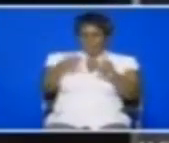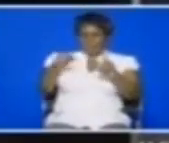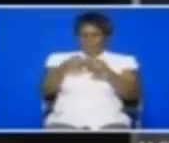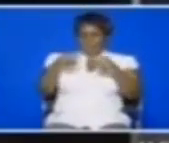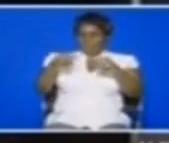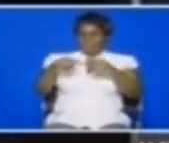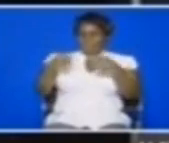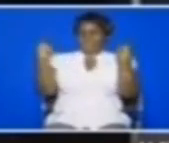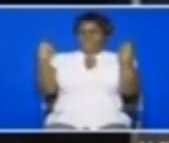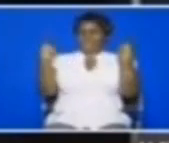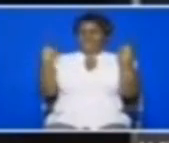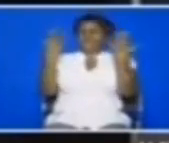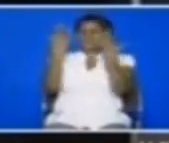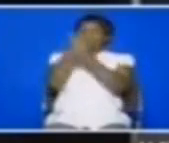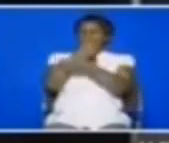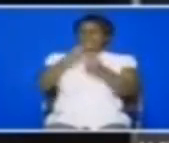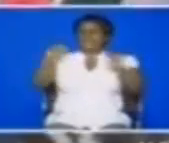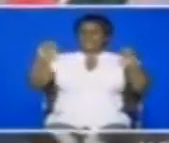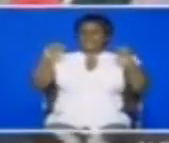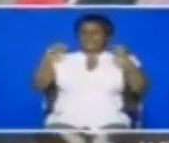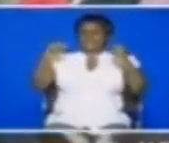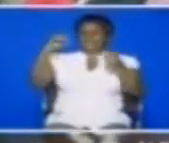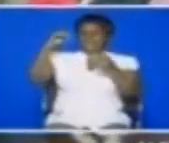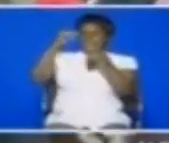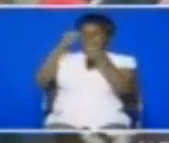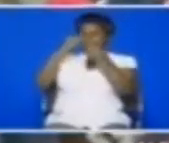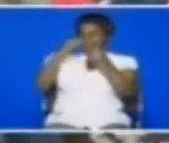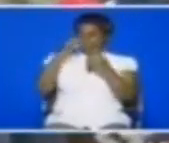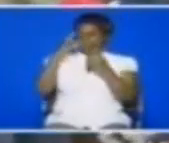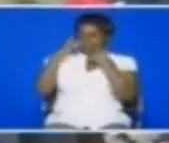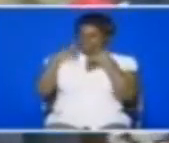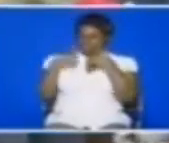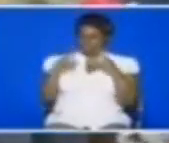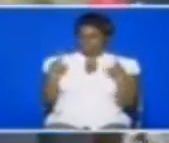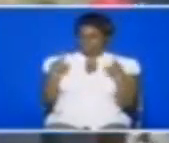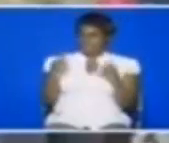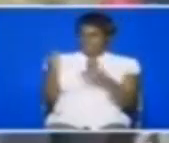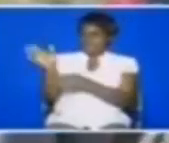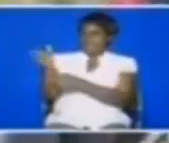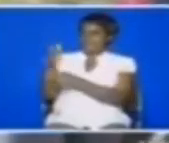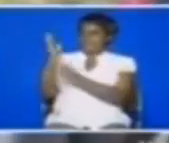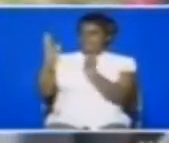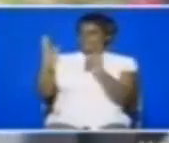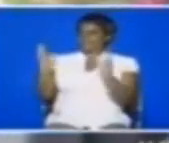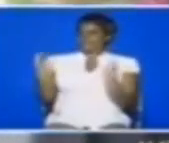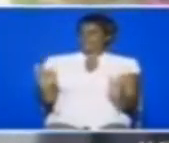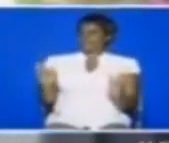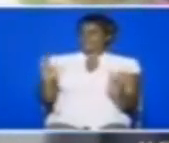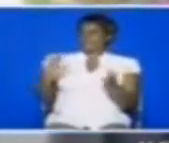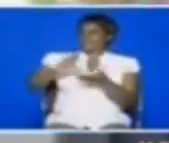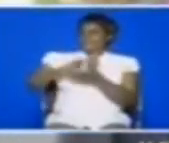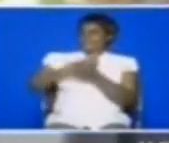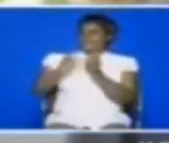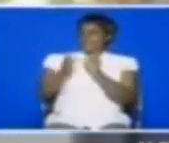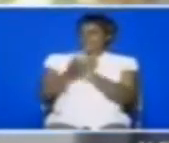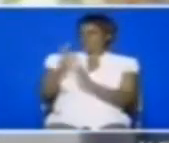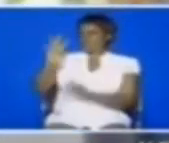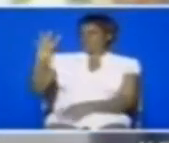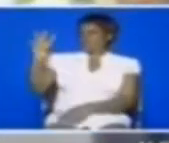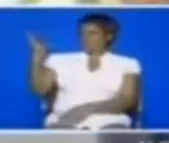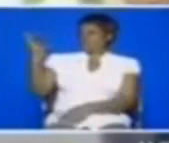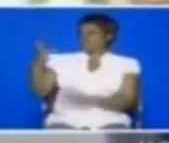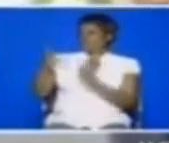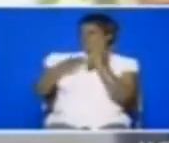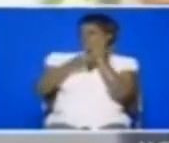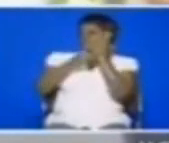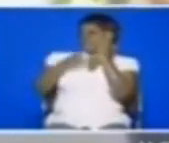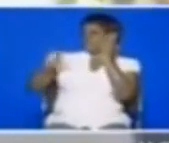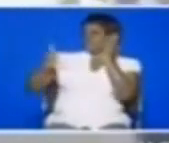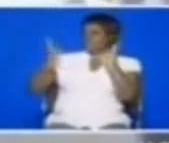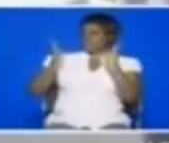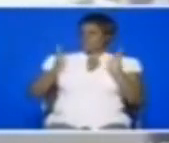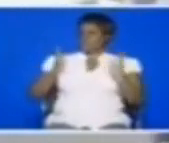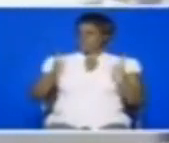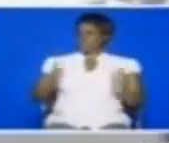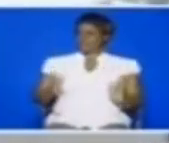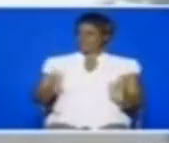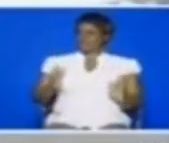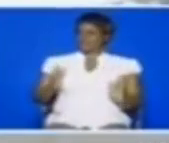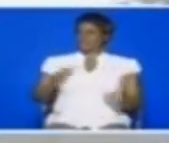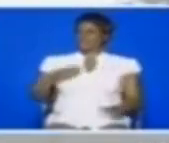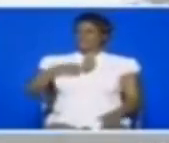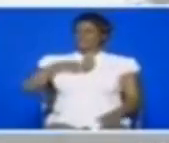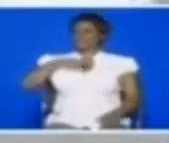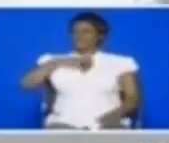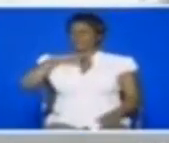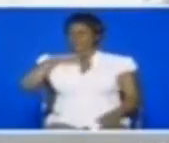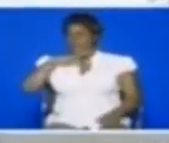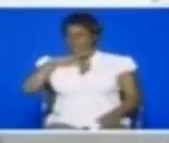disputed presidential election results. At 81 years, Ambassador Kiplagat becomes the fourth prominent Kenyan to take a final